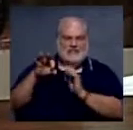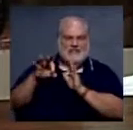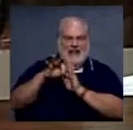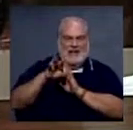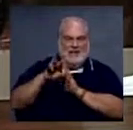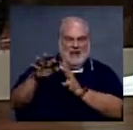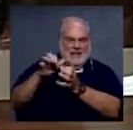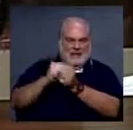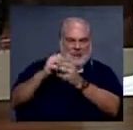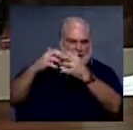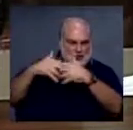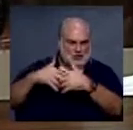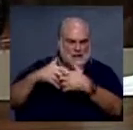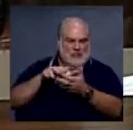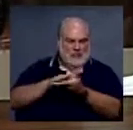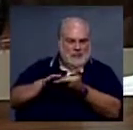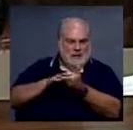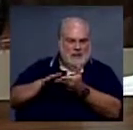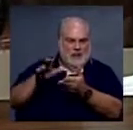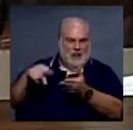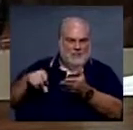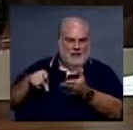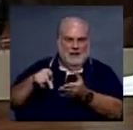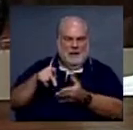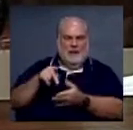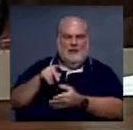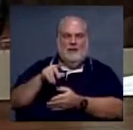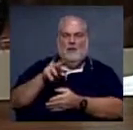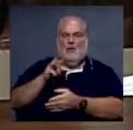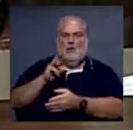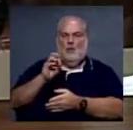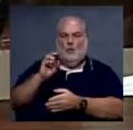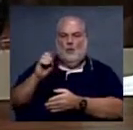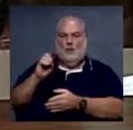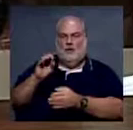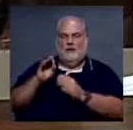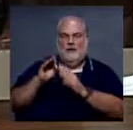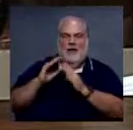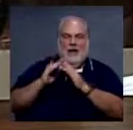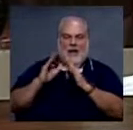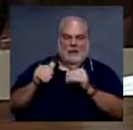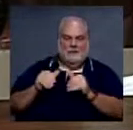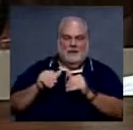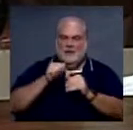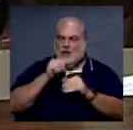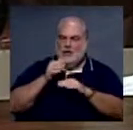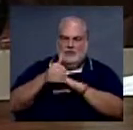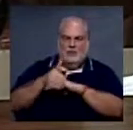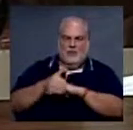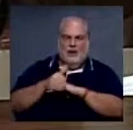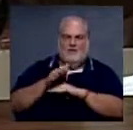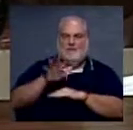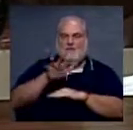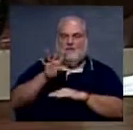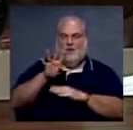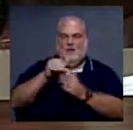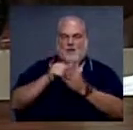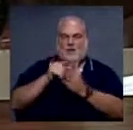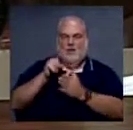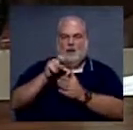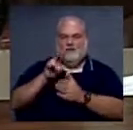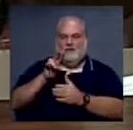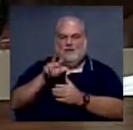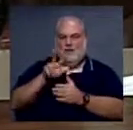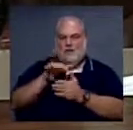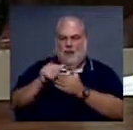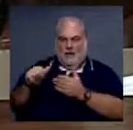demolition and stabilization of the William E. Woodruff House in Little Rock, Arkansas, in an amount not to exceed $54,173, and